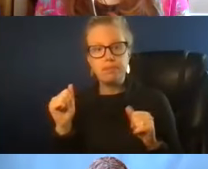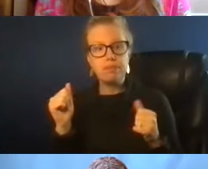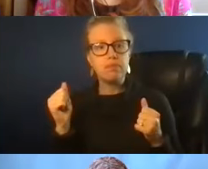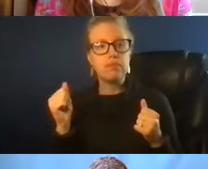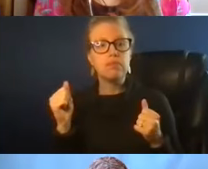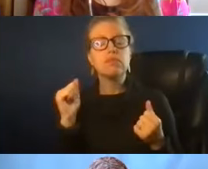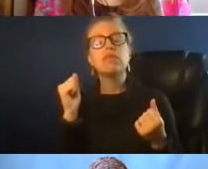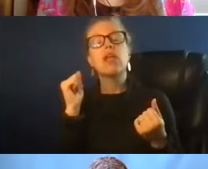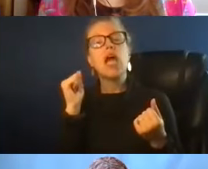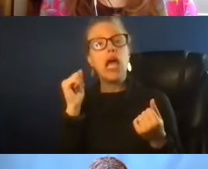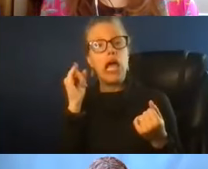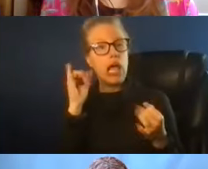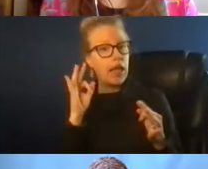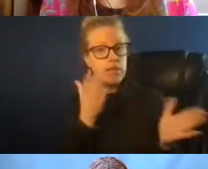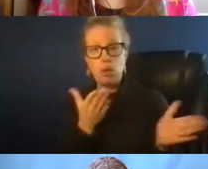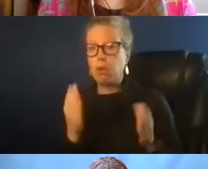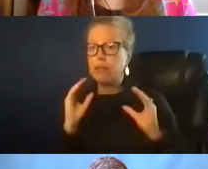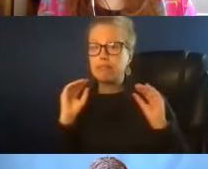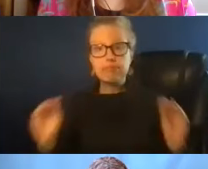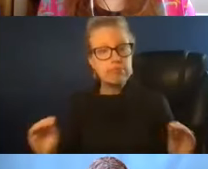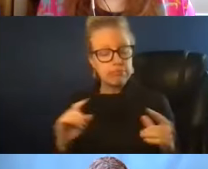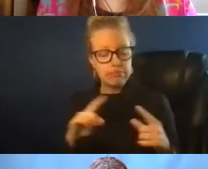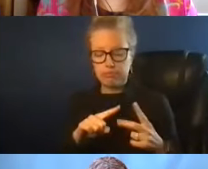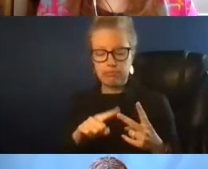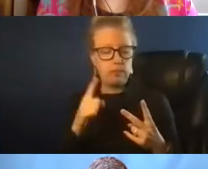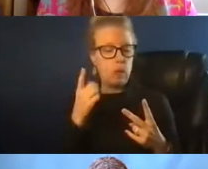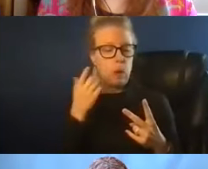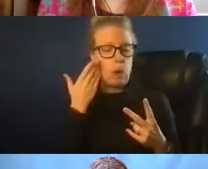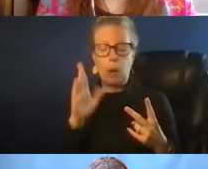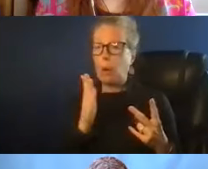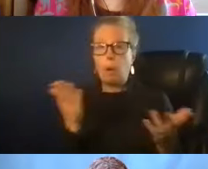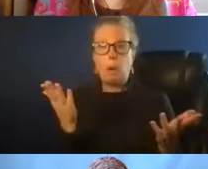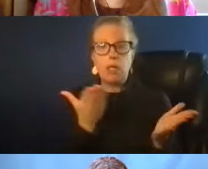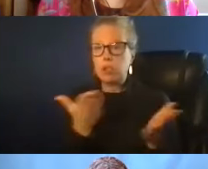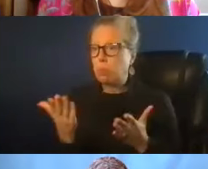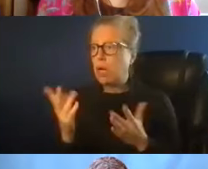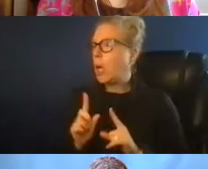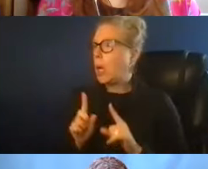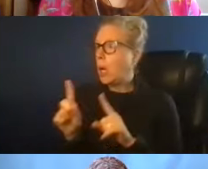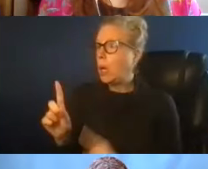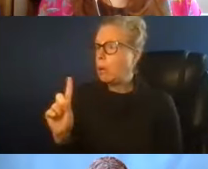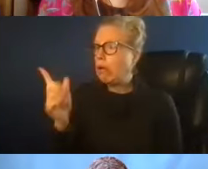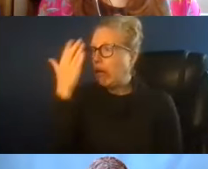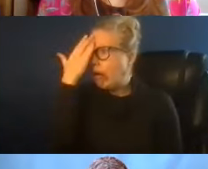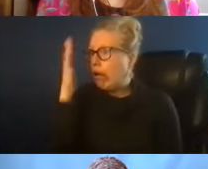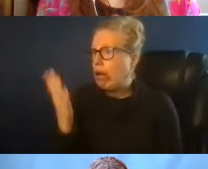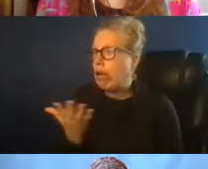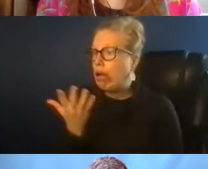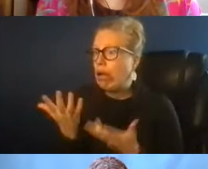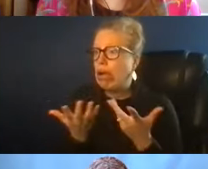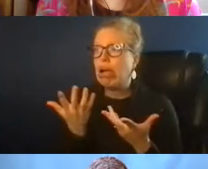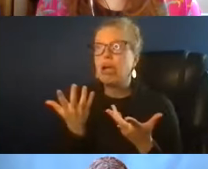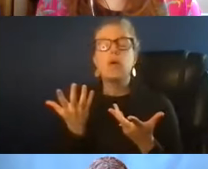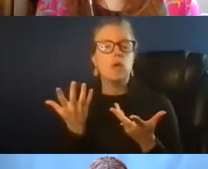But if you don't bring anything with you, or if you don't know what to bring or where to go, you might end